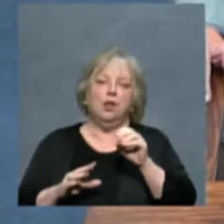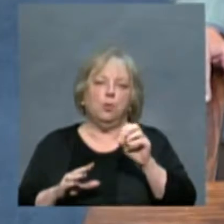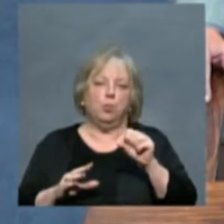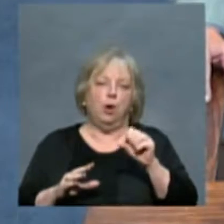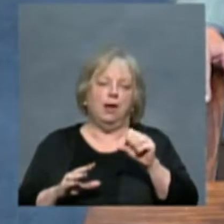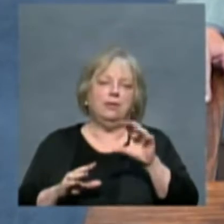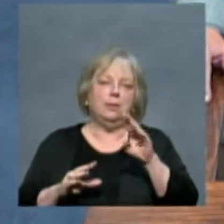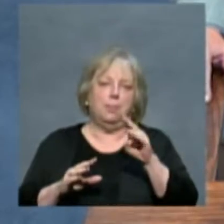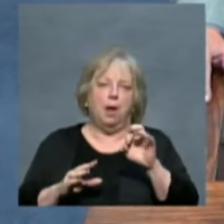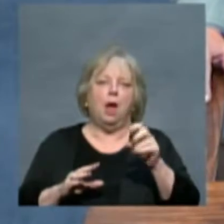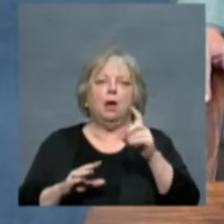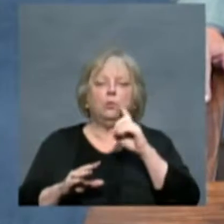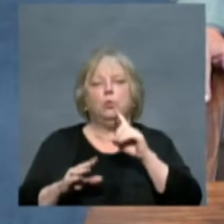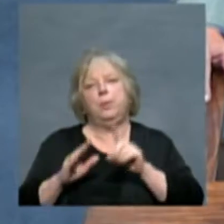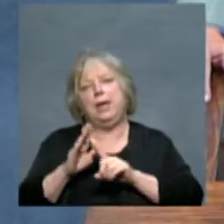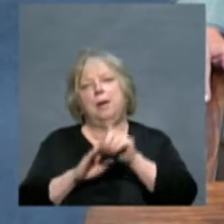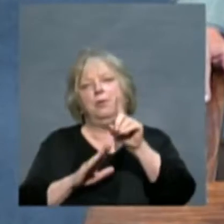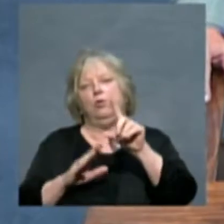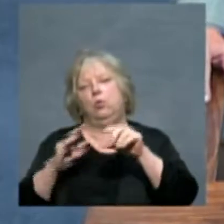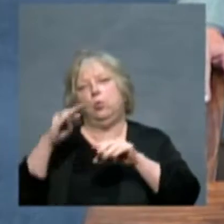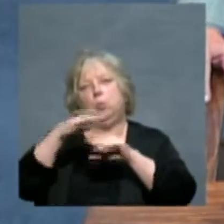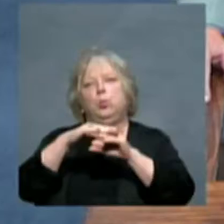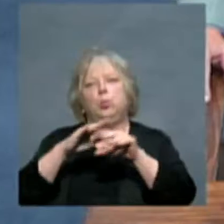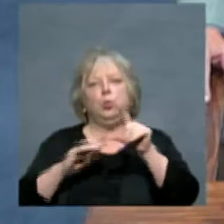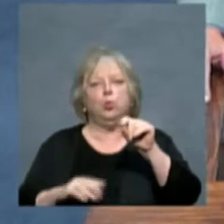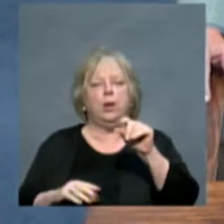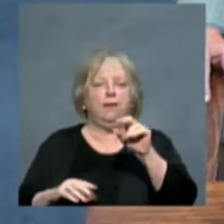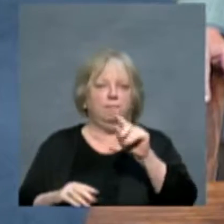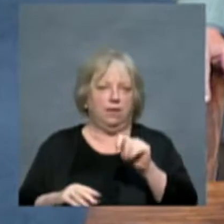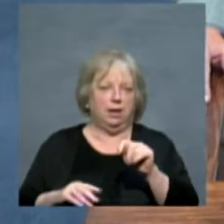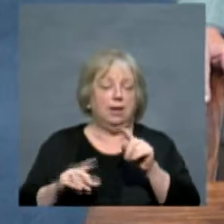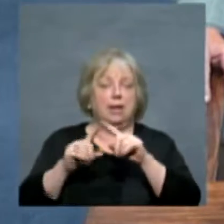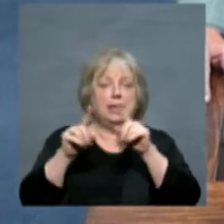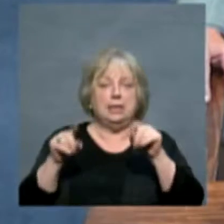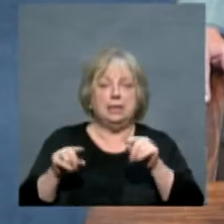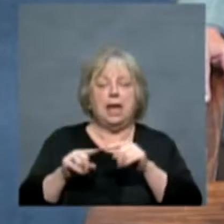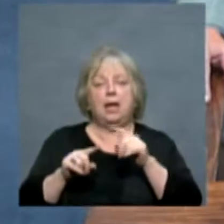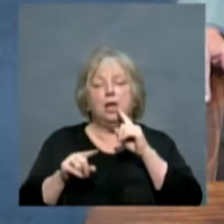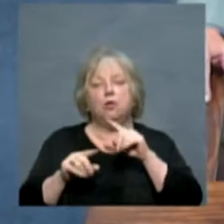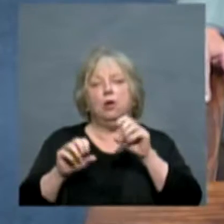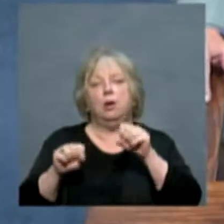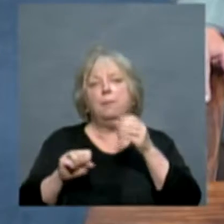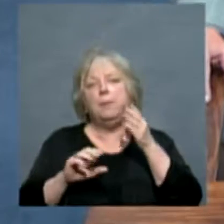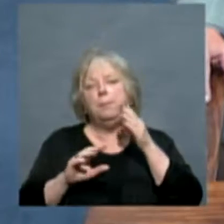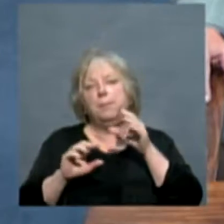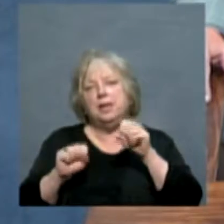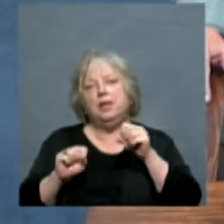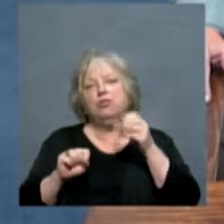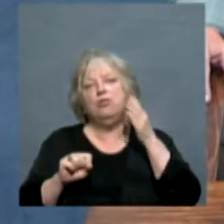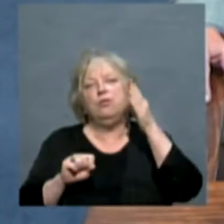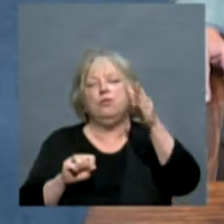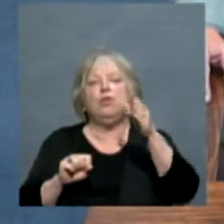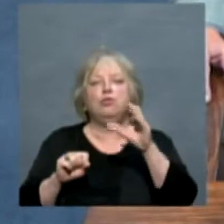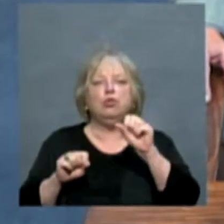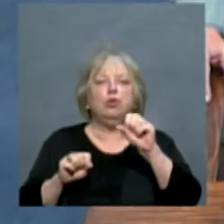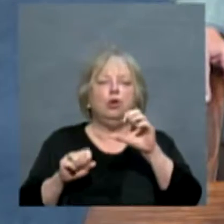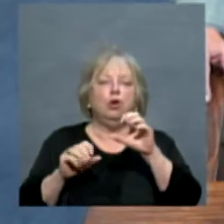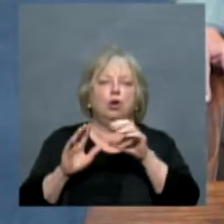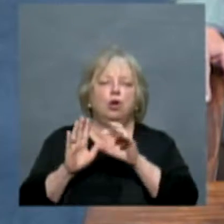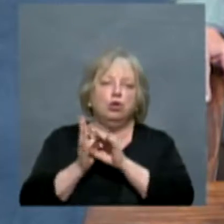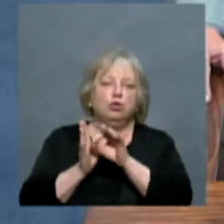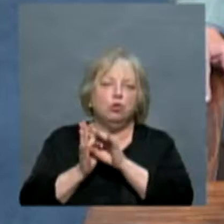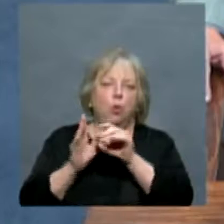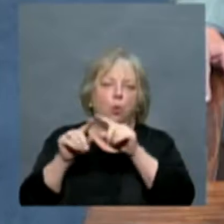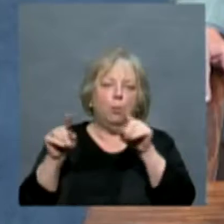20 feet. Signage will be located on a potential future scoreboard facing into the field.